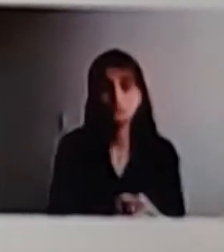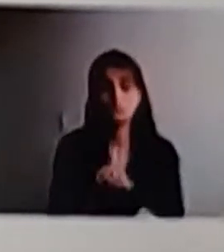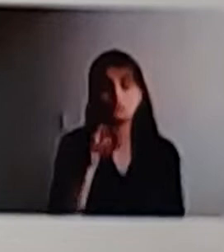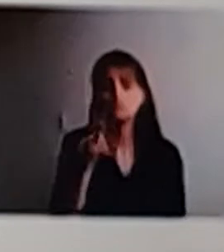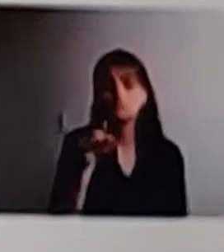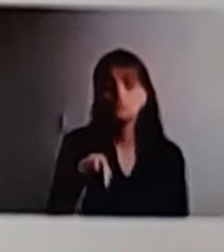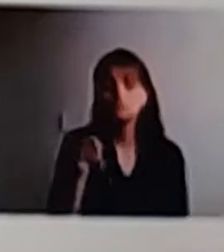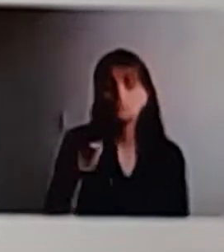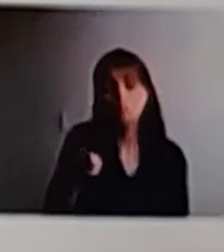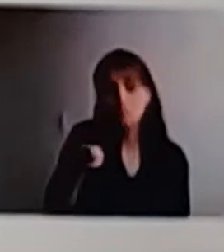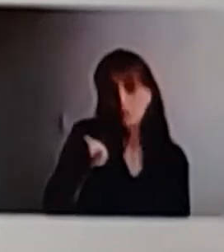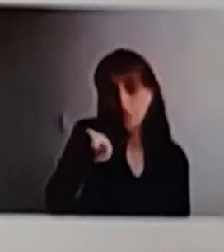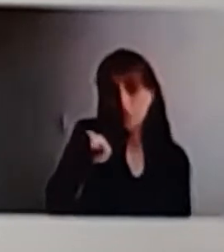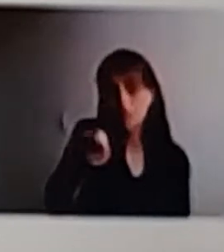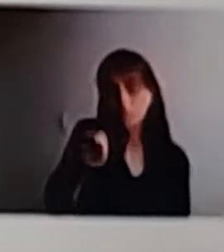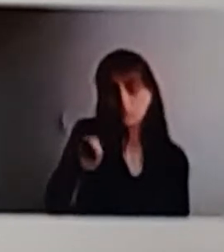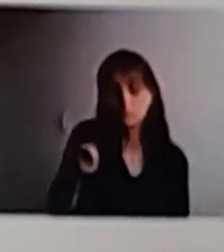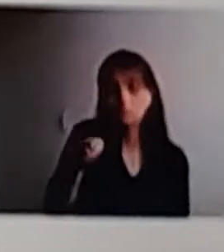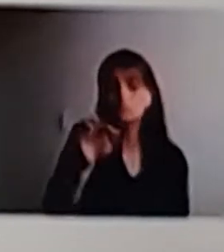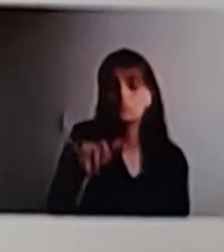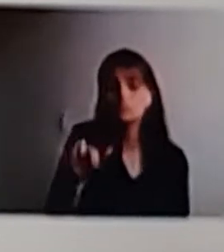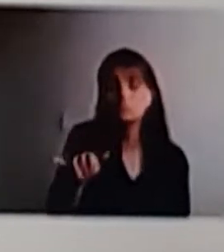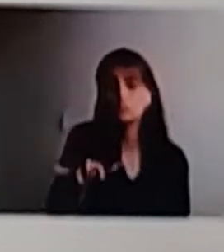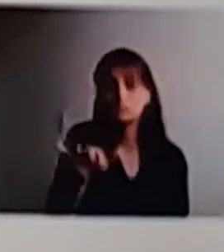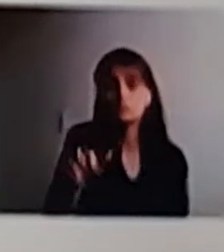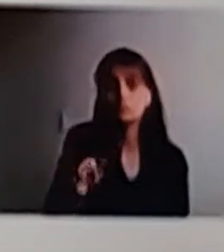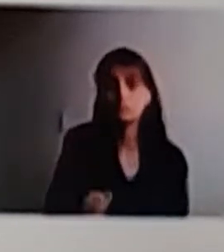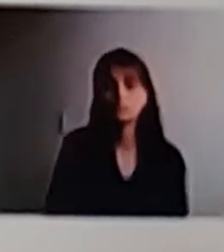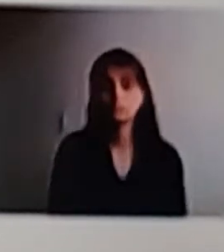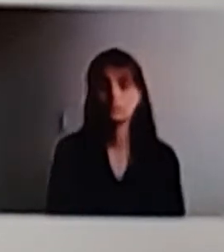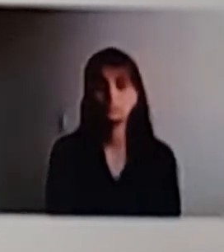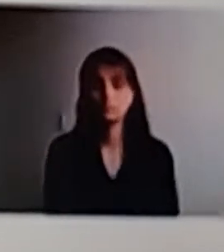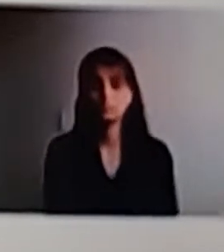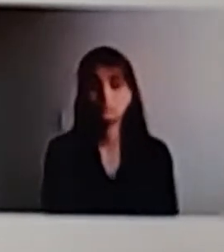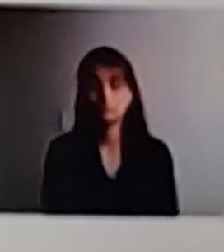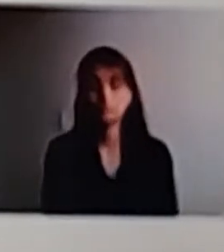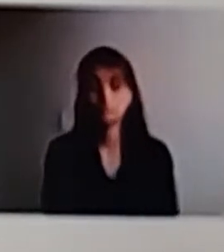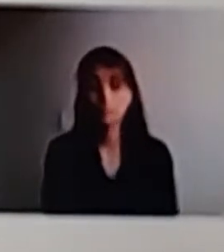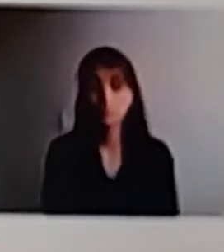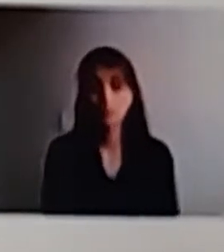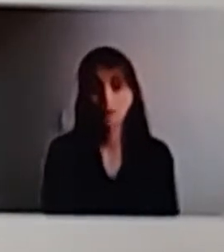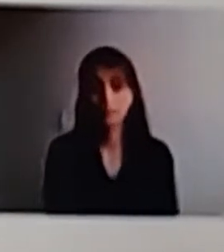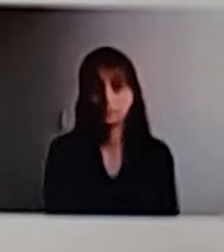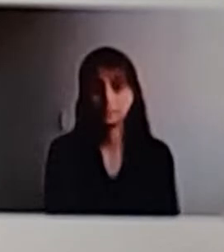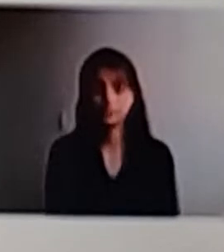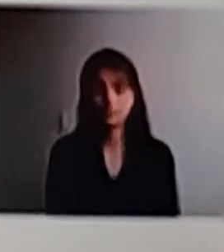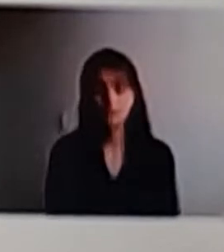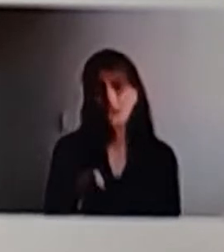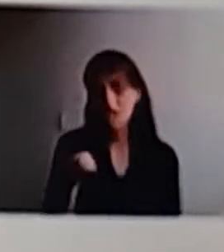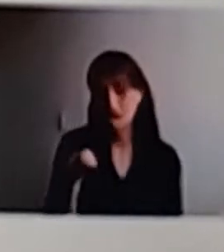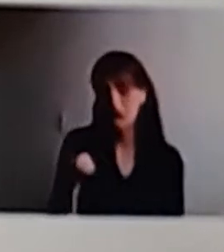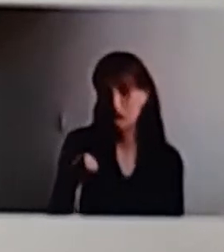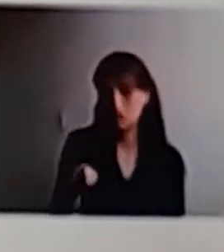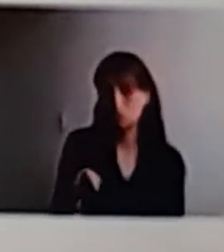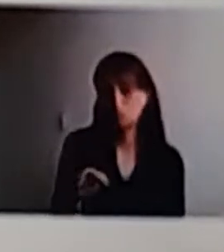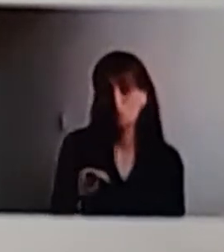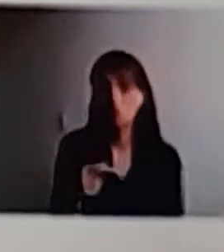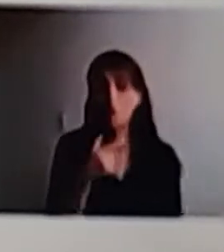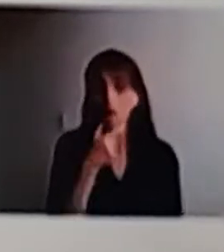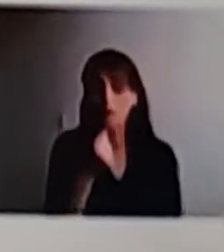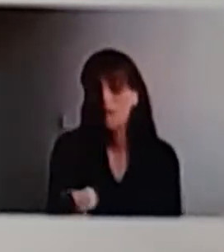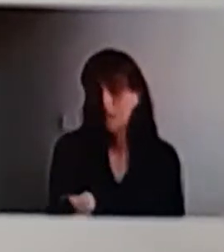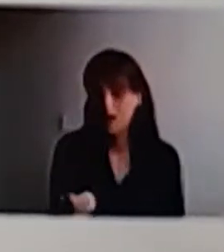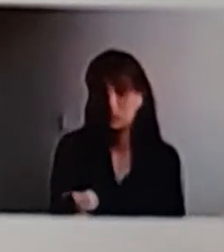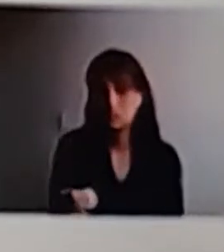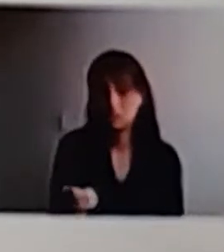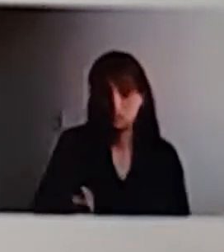more easy to use it by the disabled. So this area inside, maybe I hope you can see as here. So the wheelchair will go